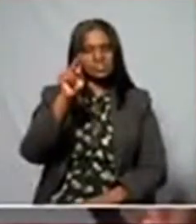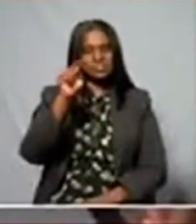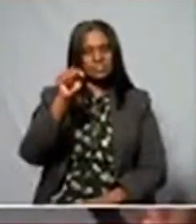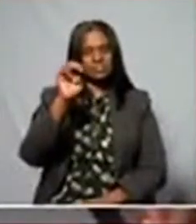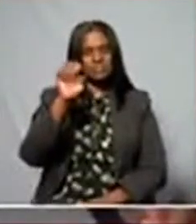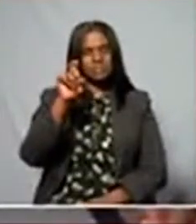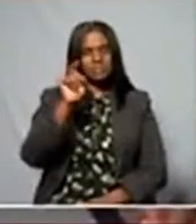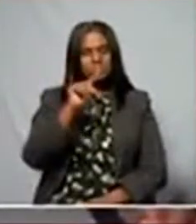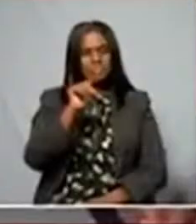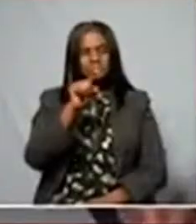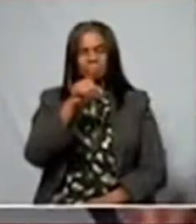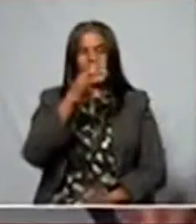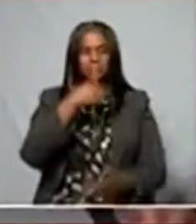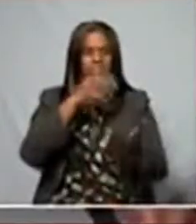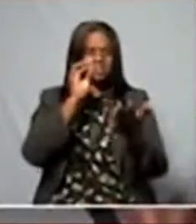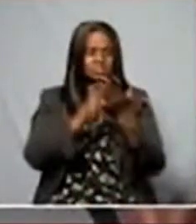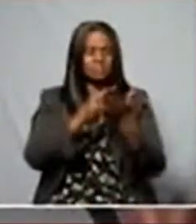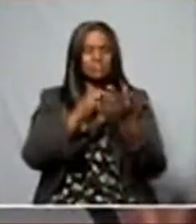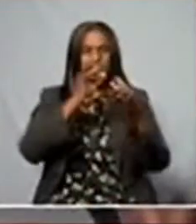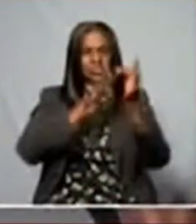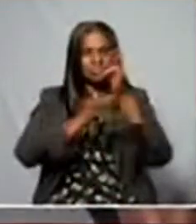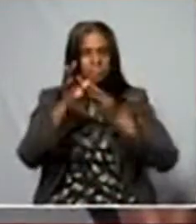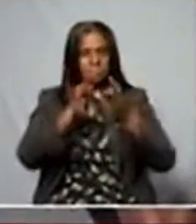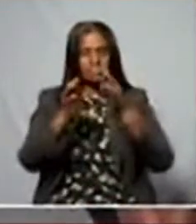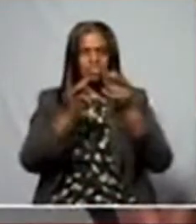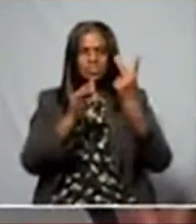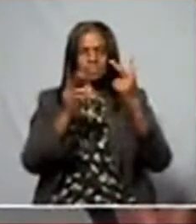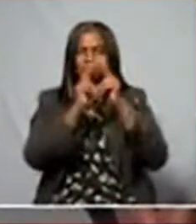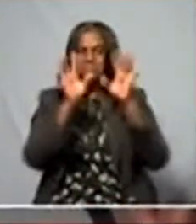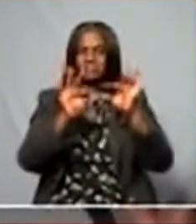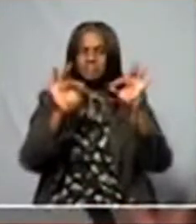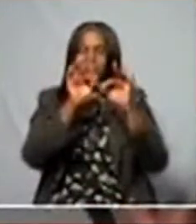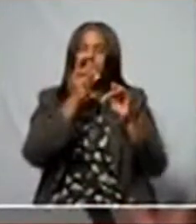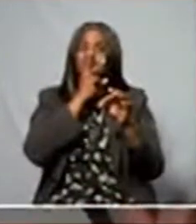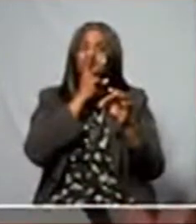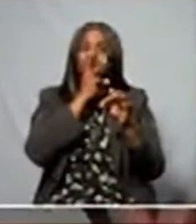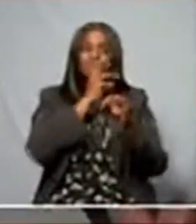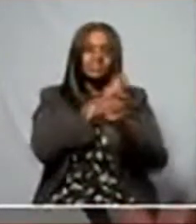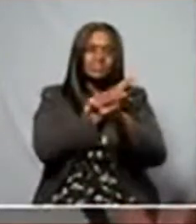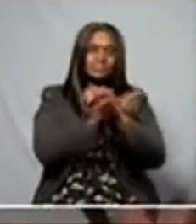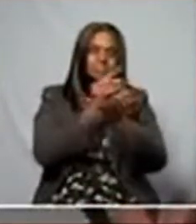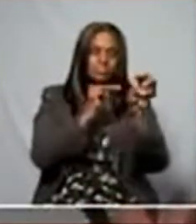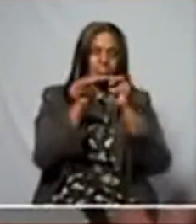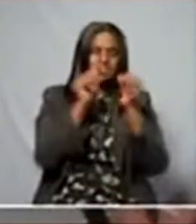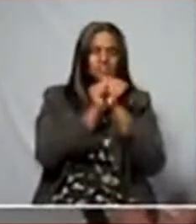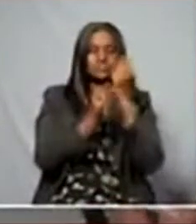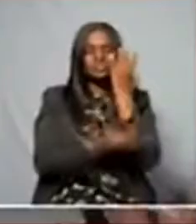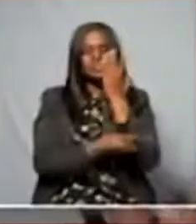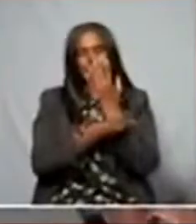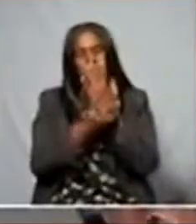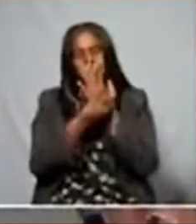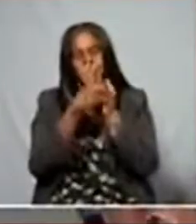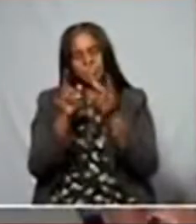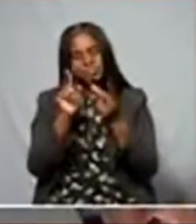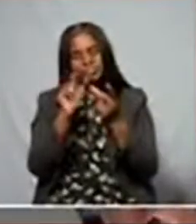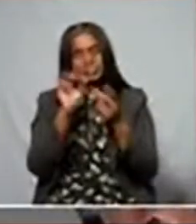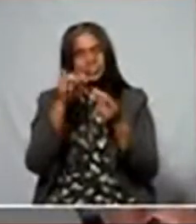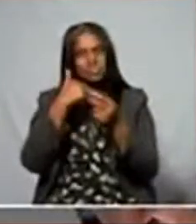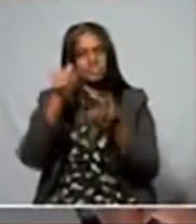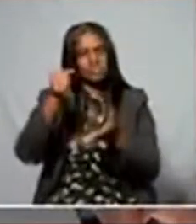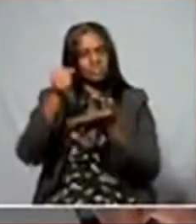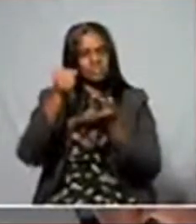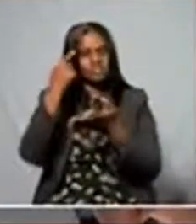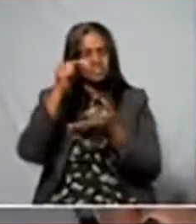it? So I put you have highlighted your 2 key product program, which is water resource management and development, where you have a budget allocation